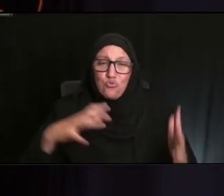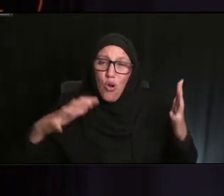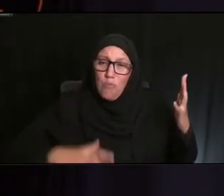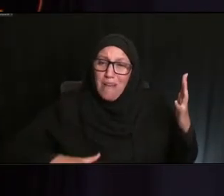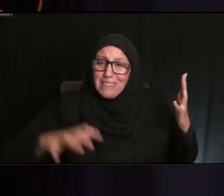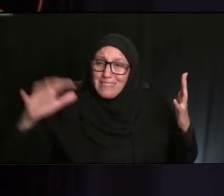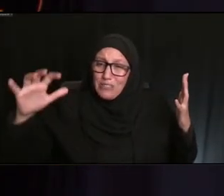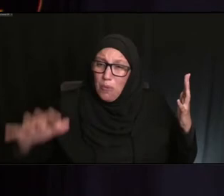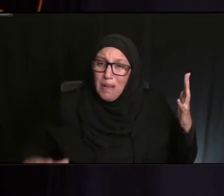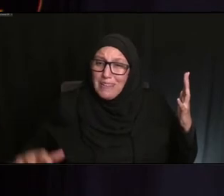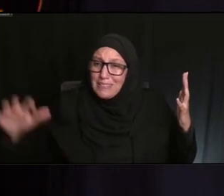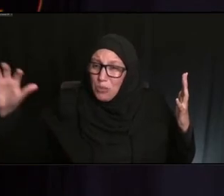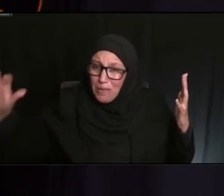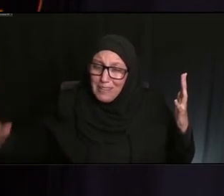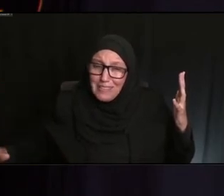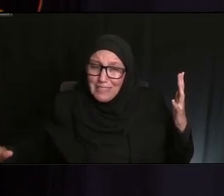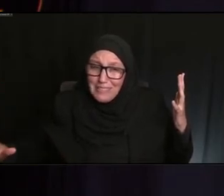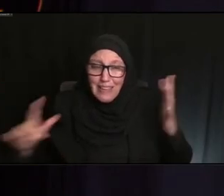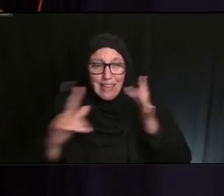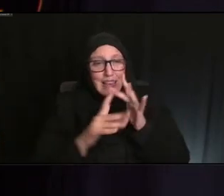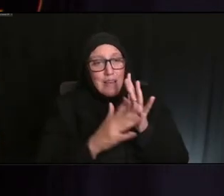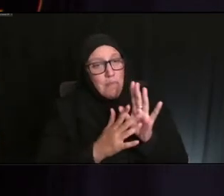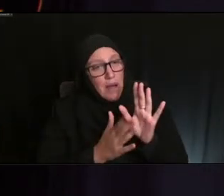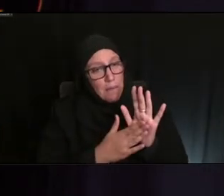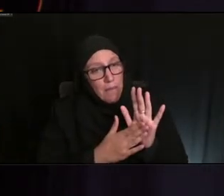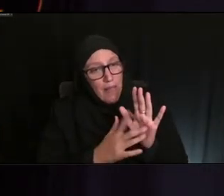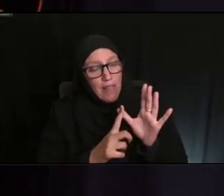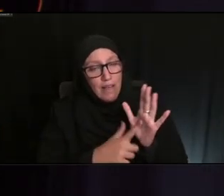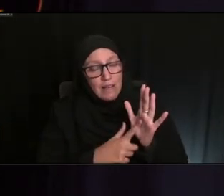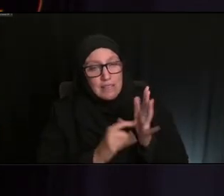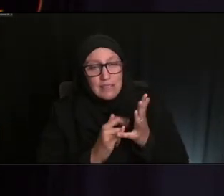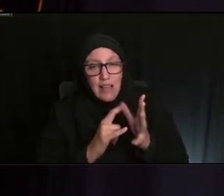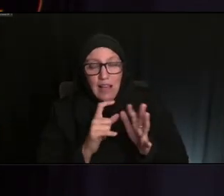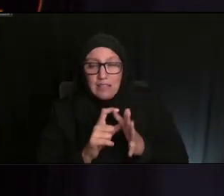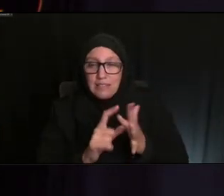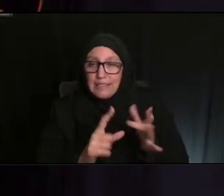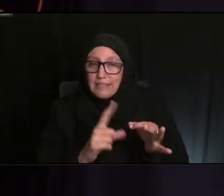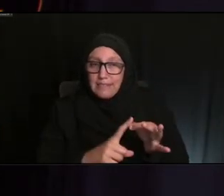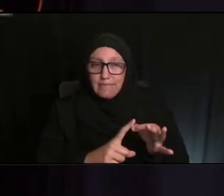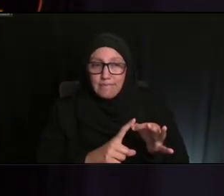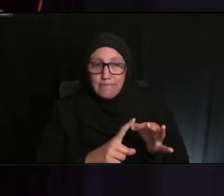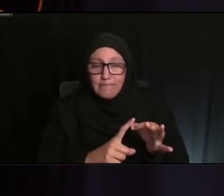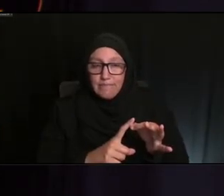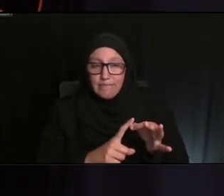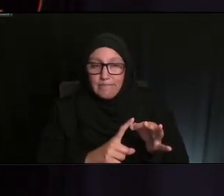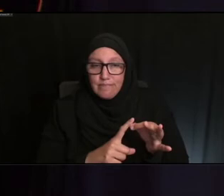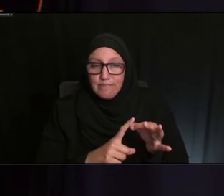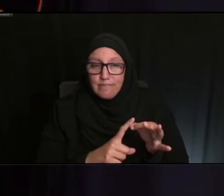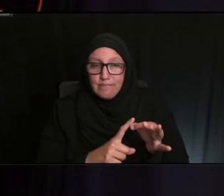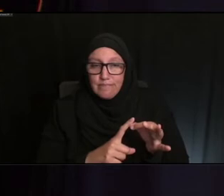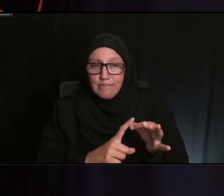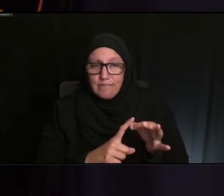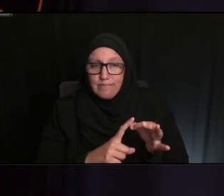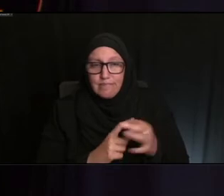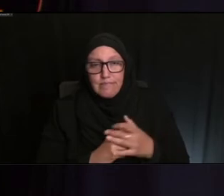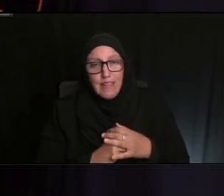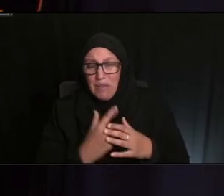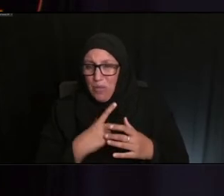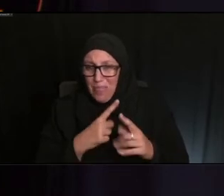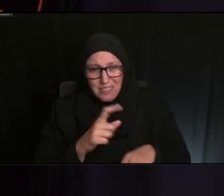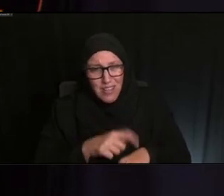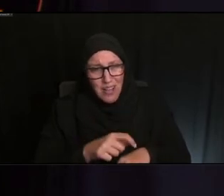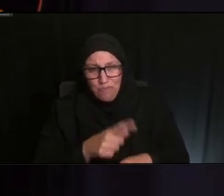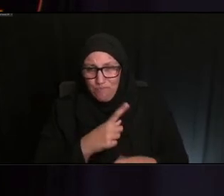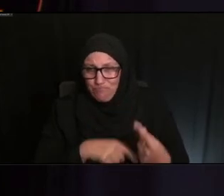hadith come from Imam Al-Sadiq because of the time that he was around. The